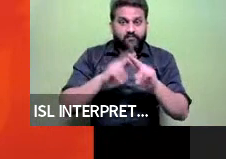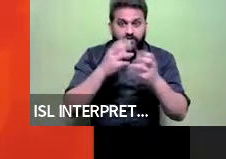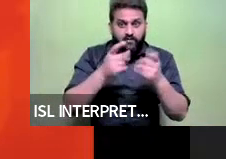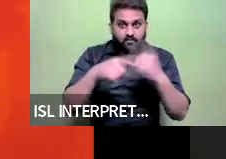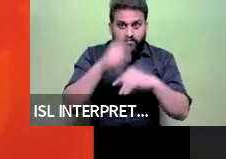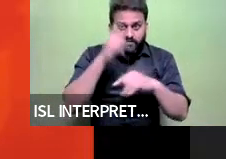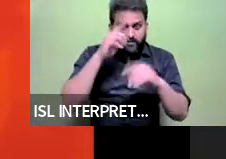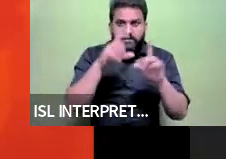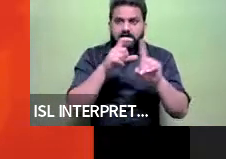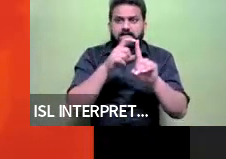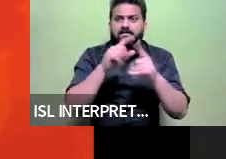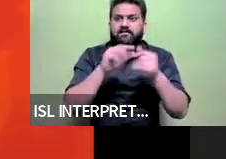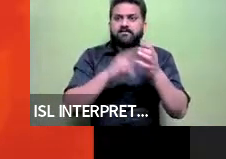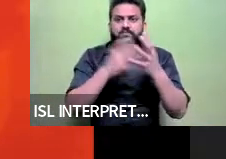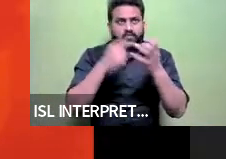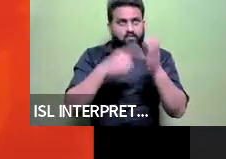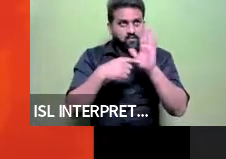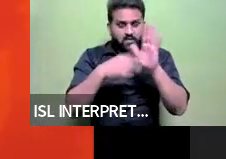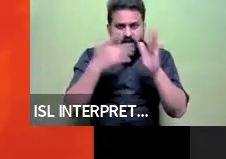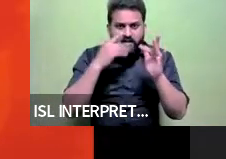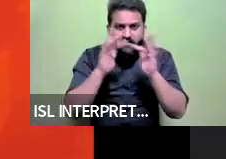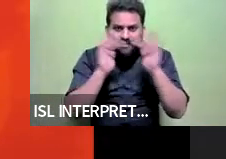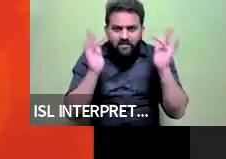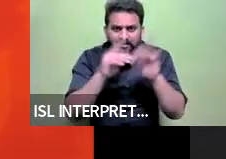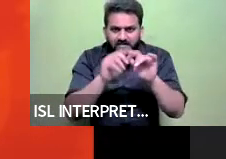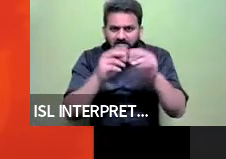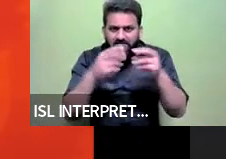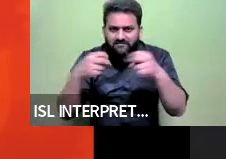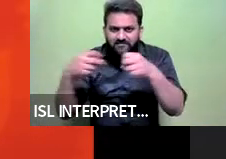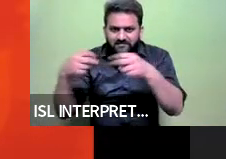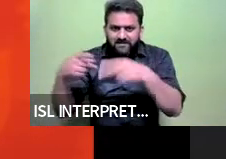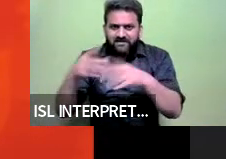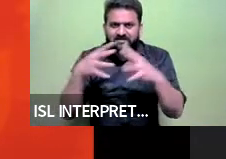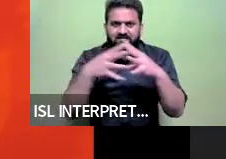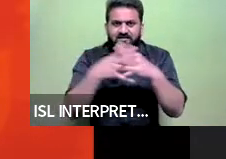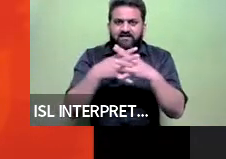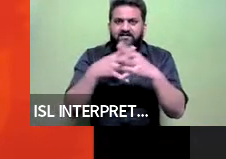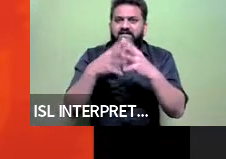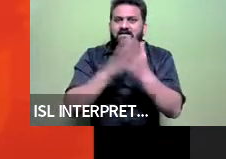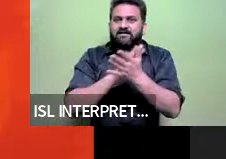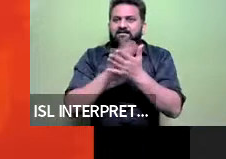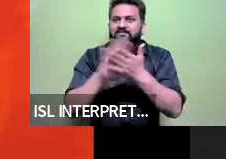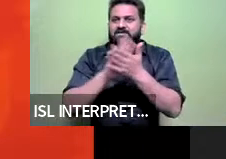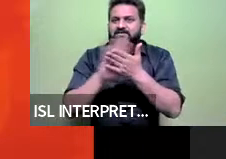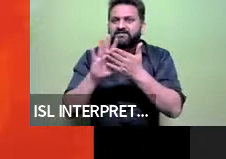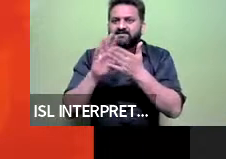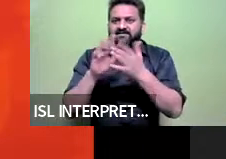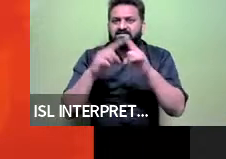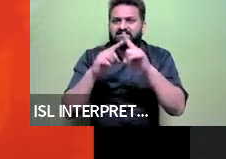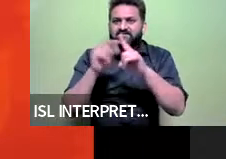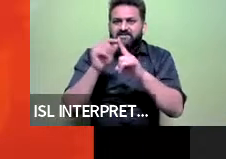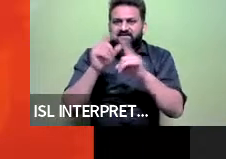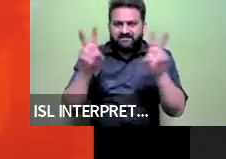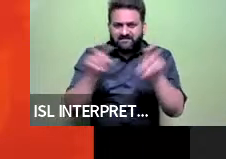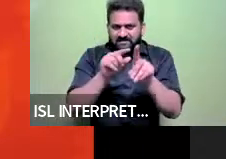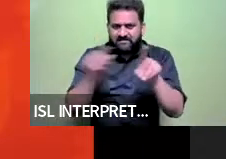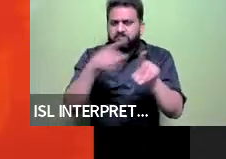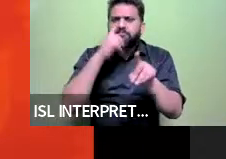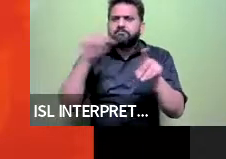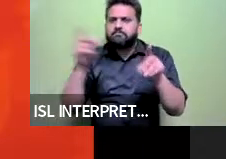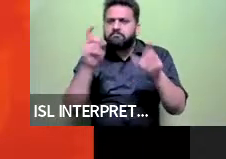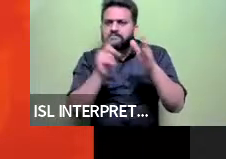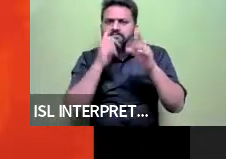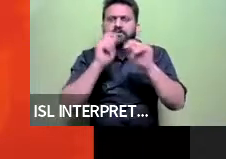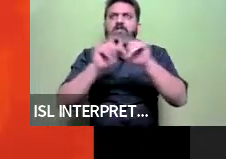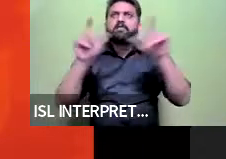the demo of this, here is the link which you can click and you can find it. All these advocacy videos are presented